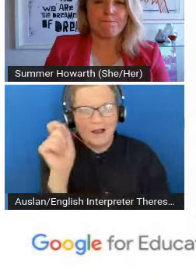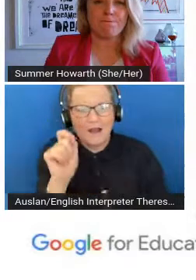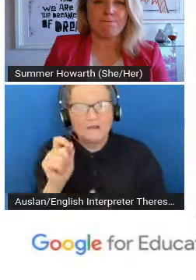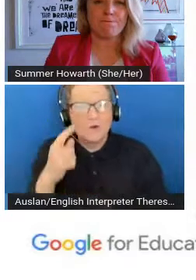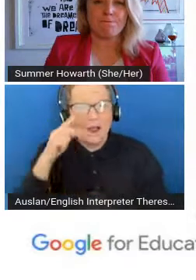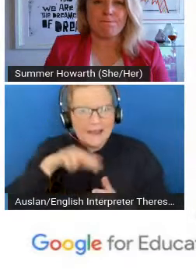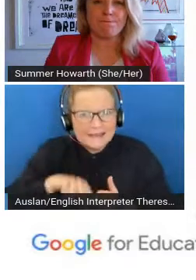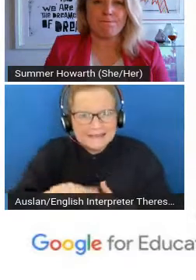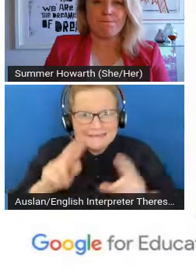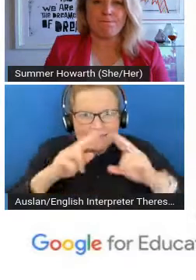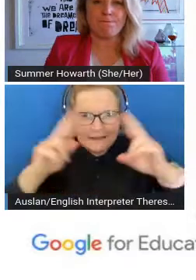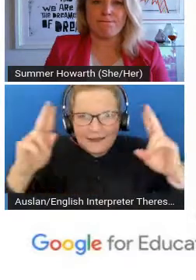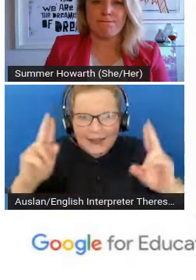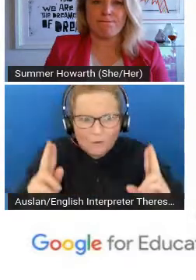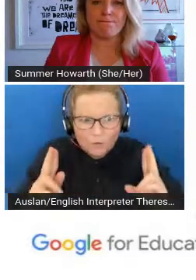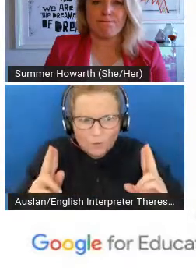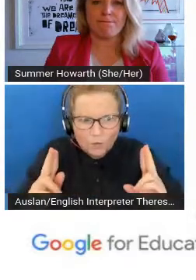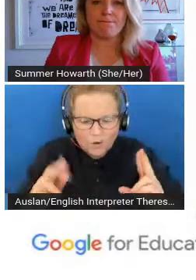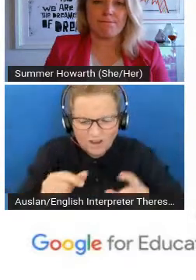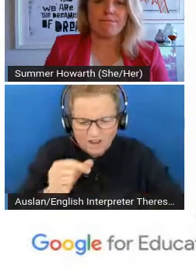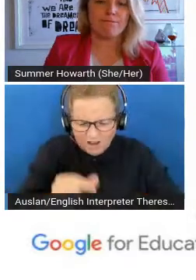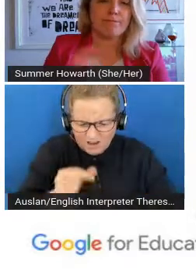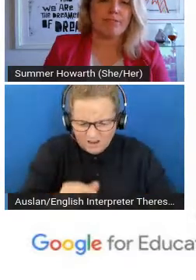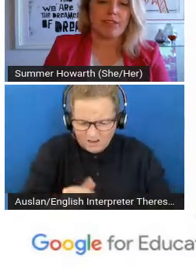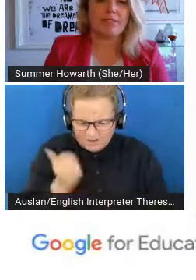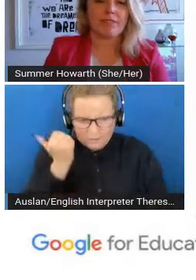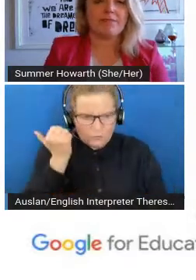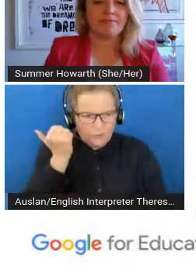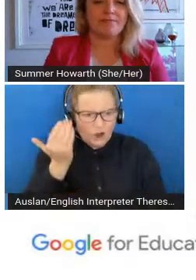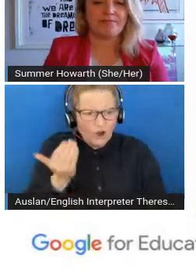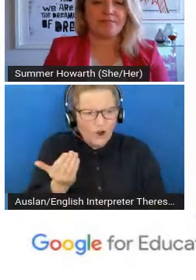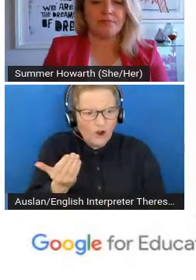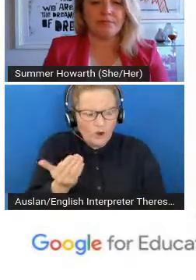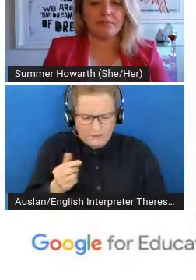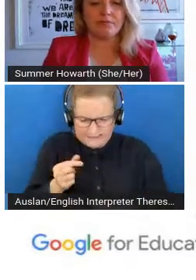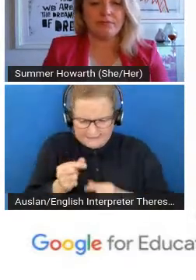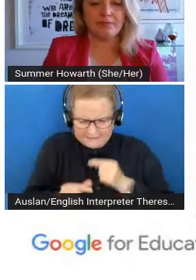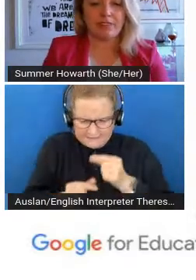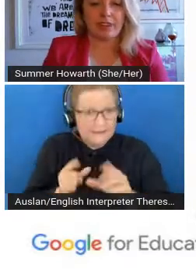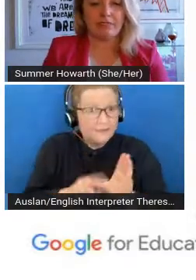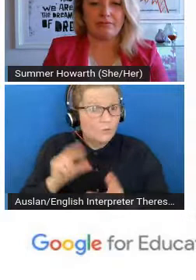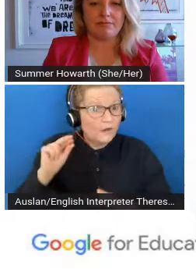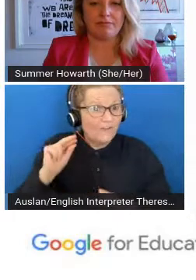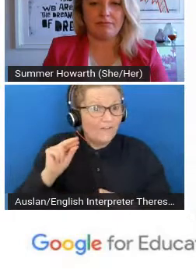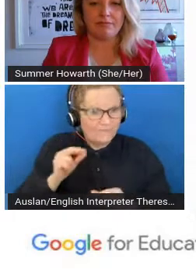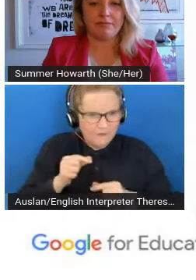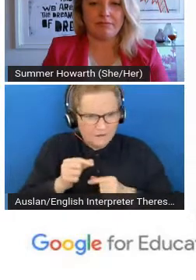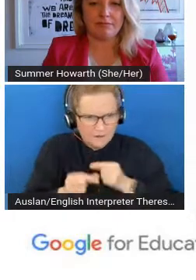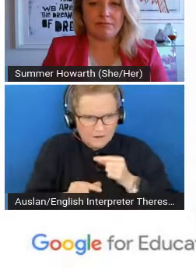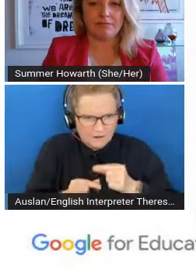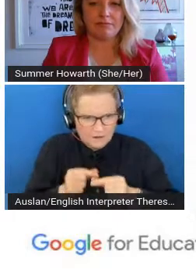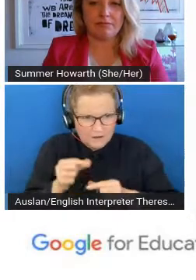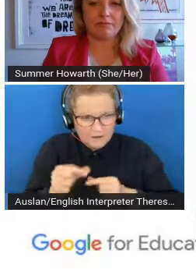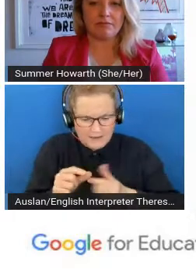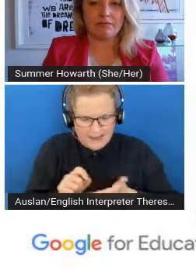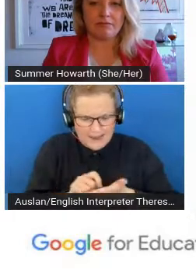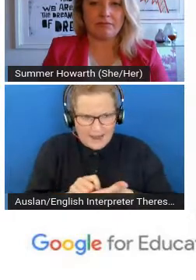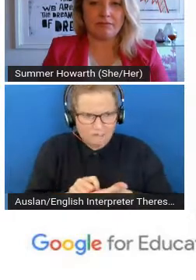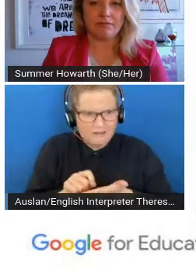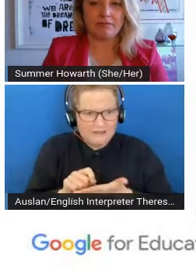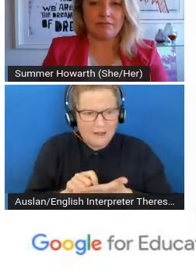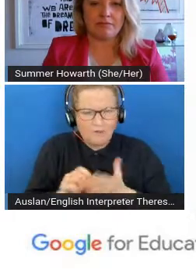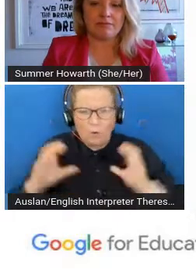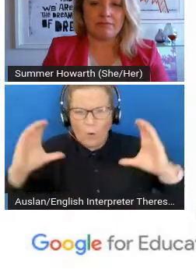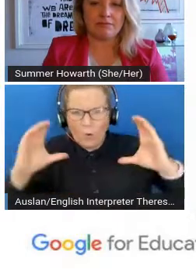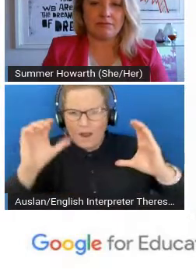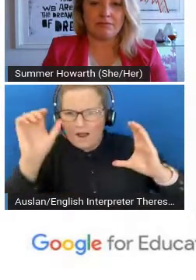and I don't know a lot of this stuff, but as I move through it, I can literally, and this is year 12, by the way, literally color in those bubbles, or